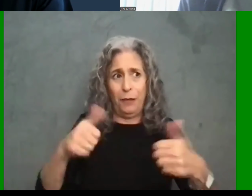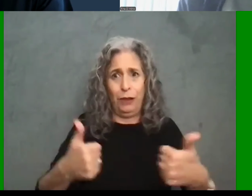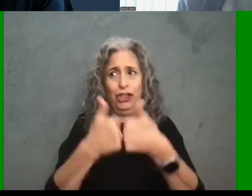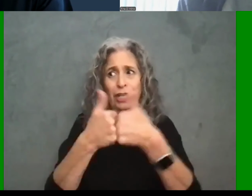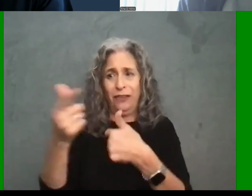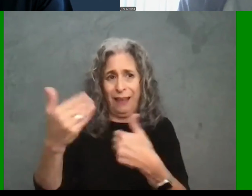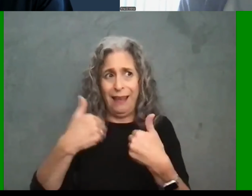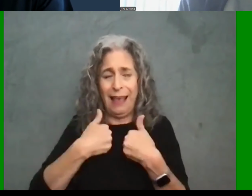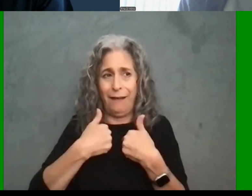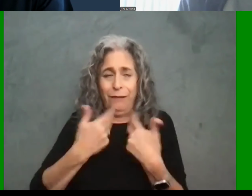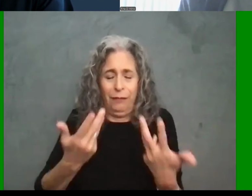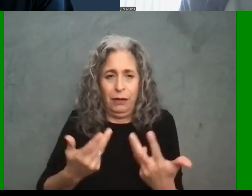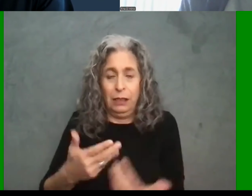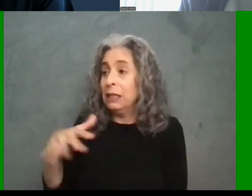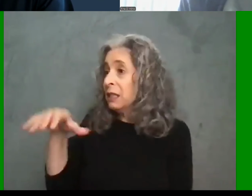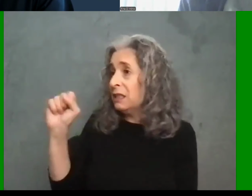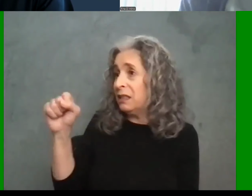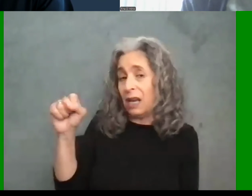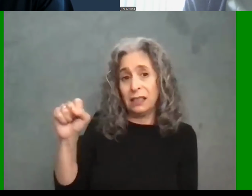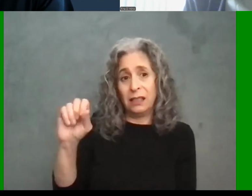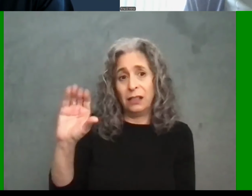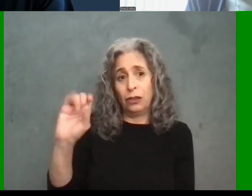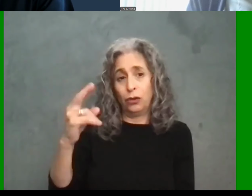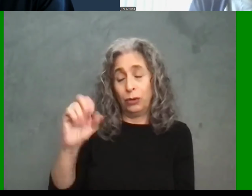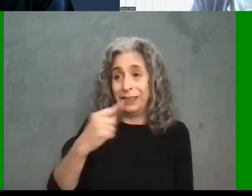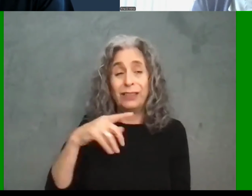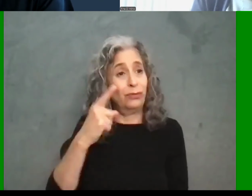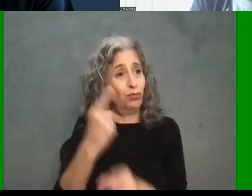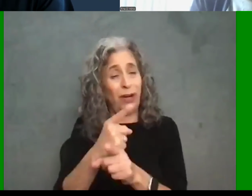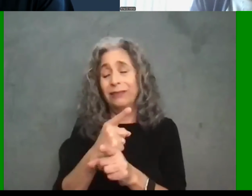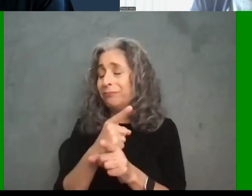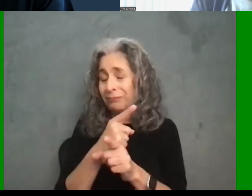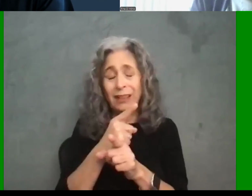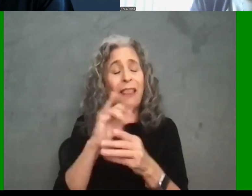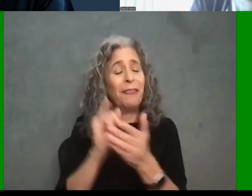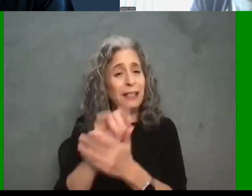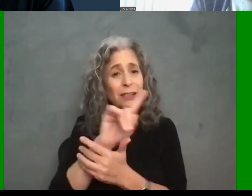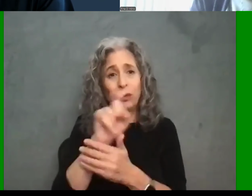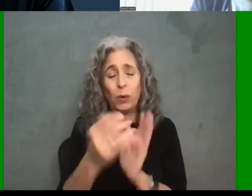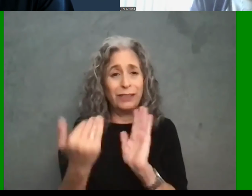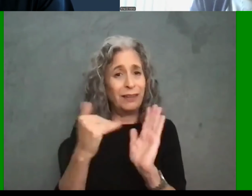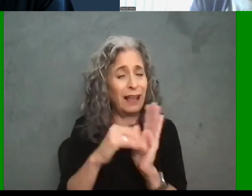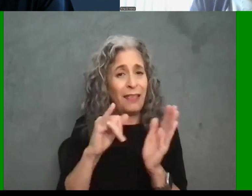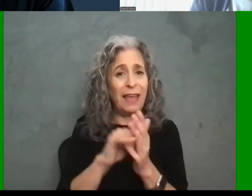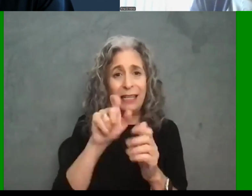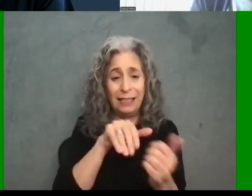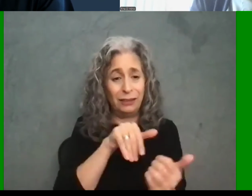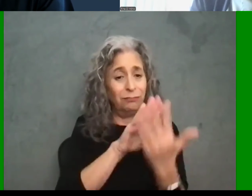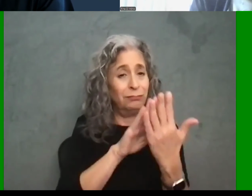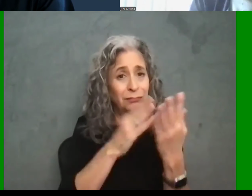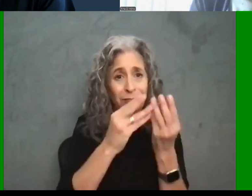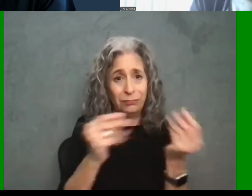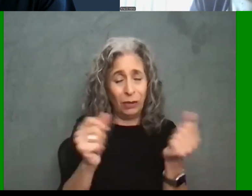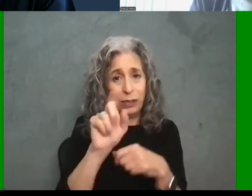this poses. Yeah, exactly. This is the sort of question again that needs to be resolved,